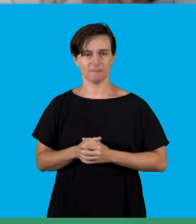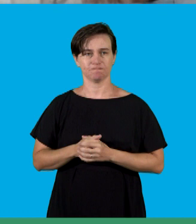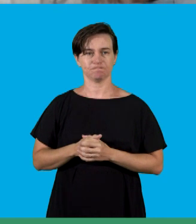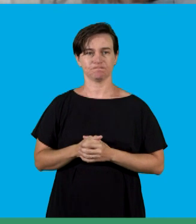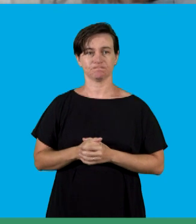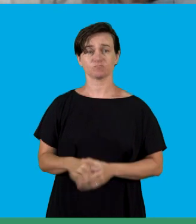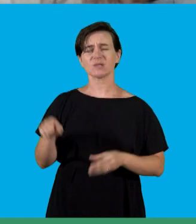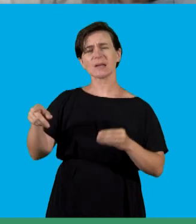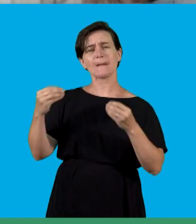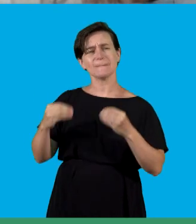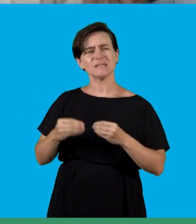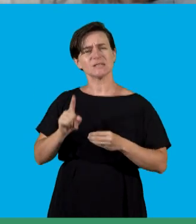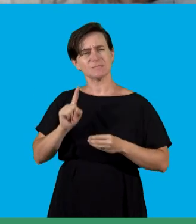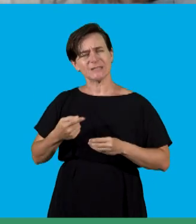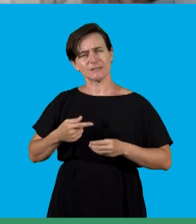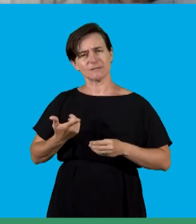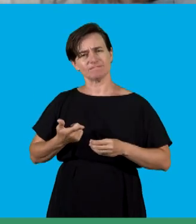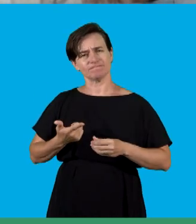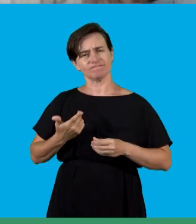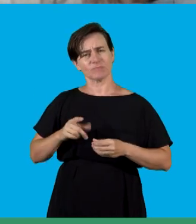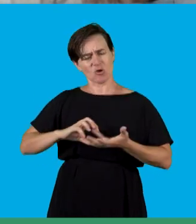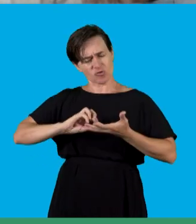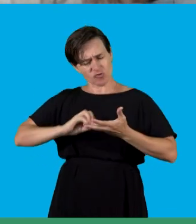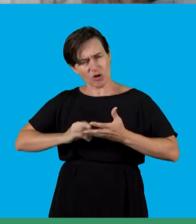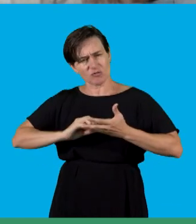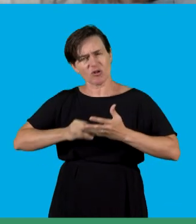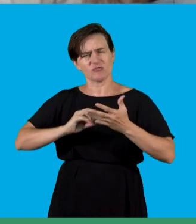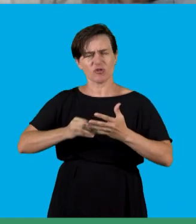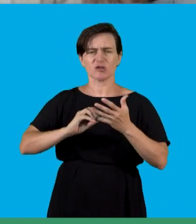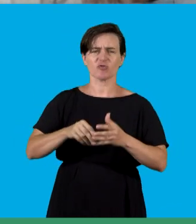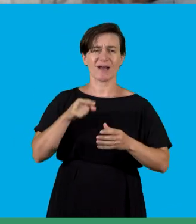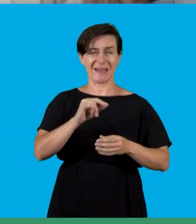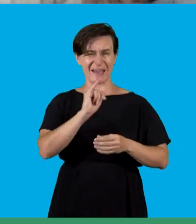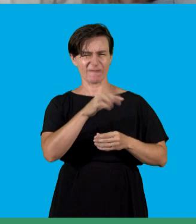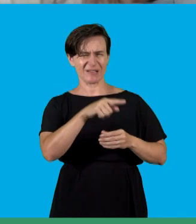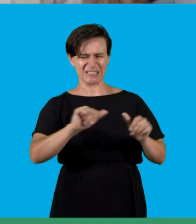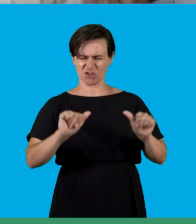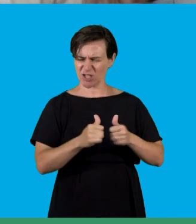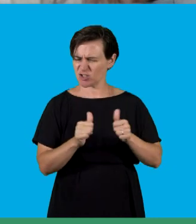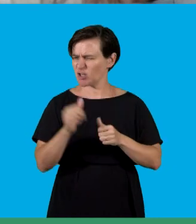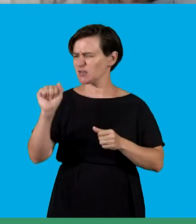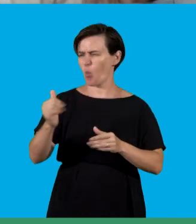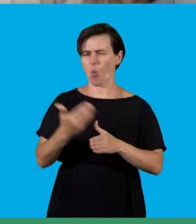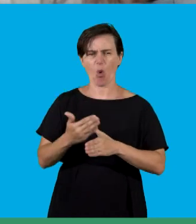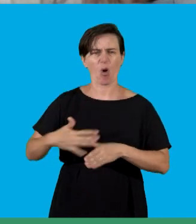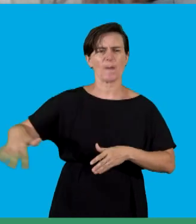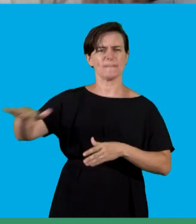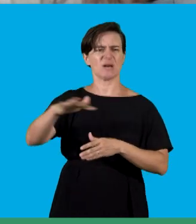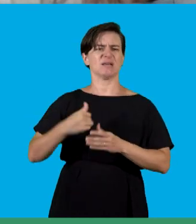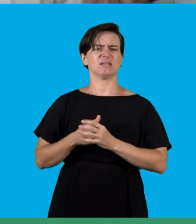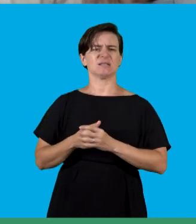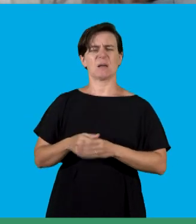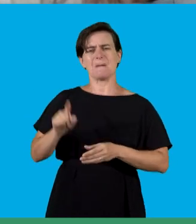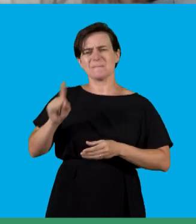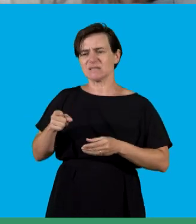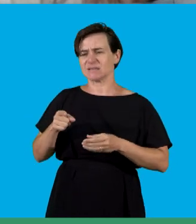Initiatives to address strikes and political disturbances. Businesses should continually strive to address challenges through